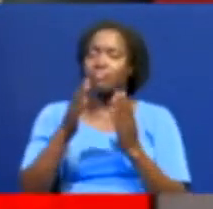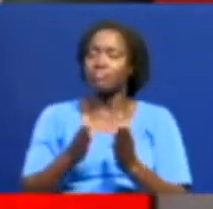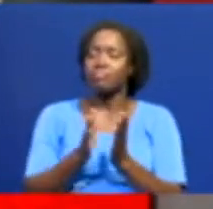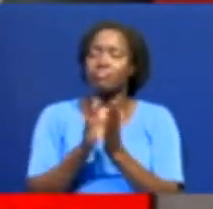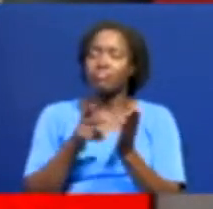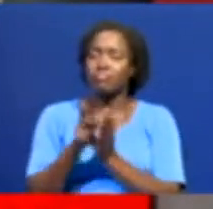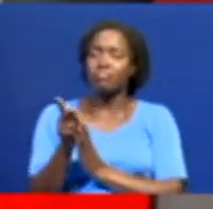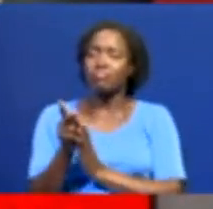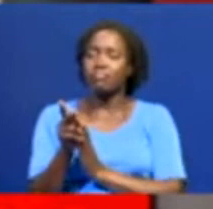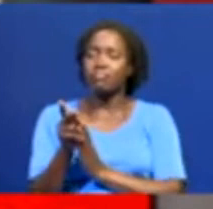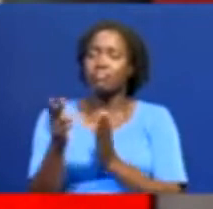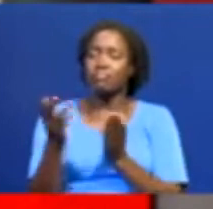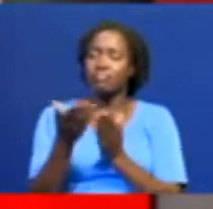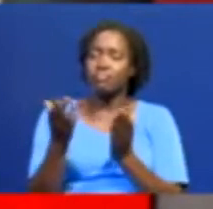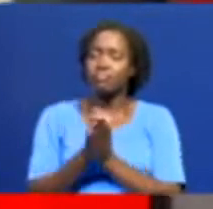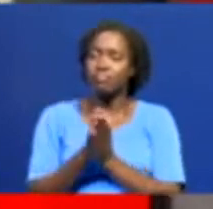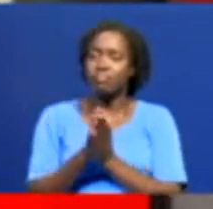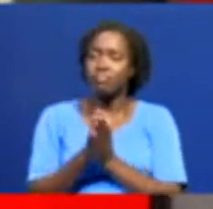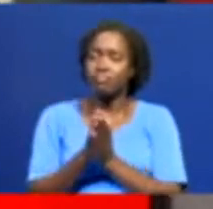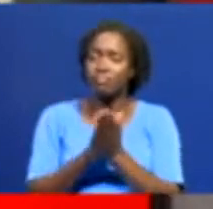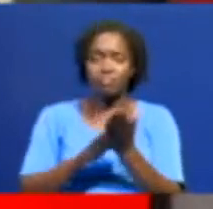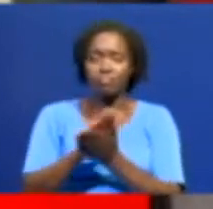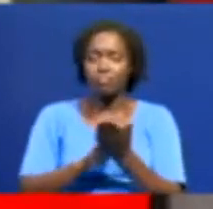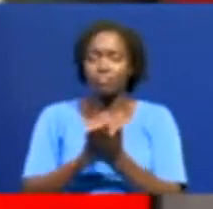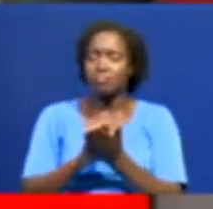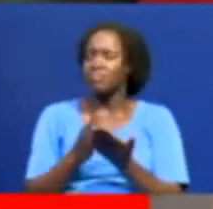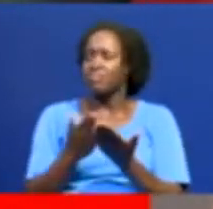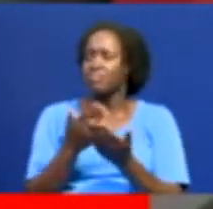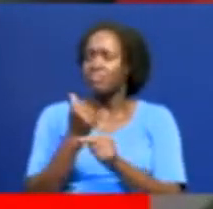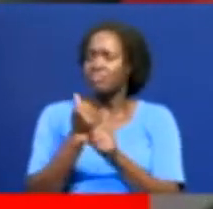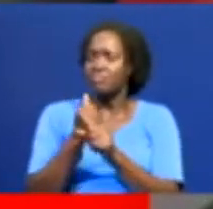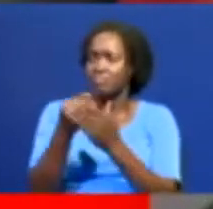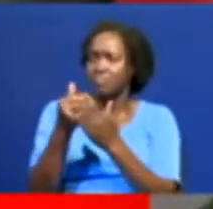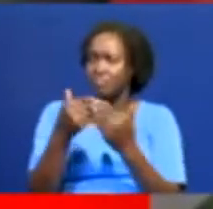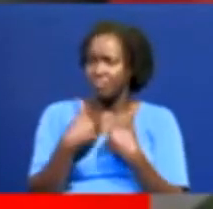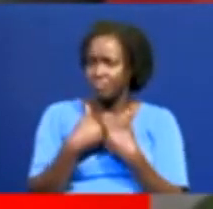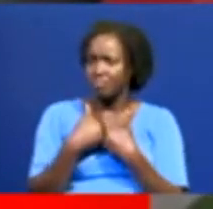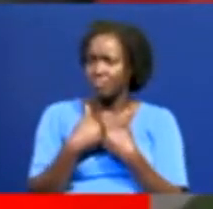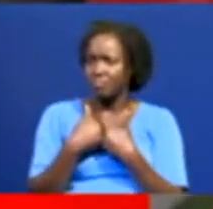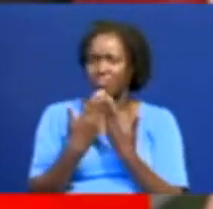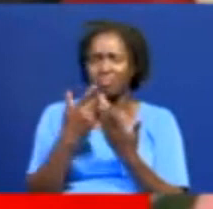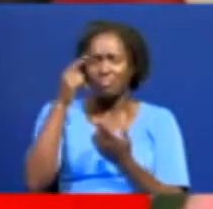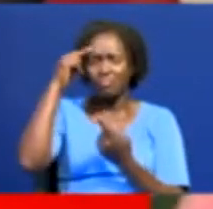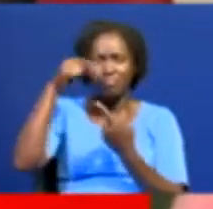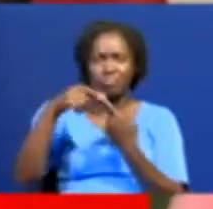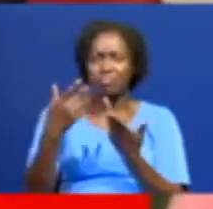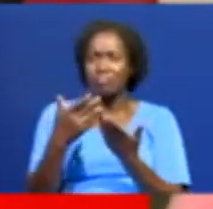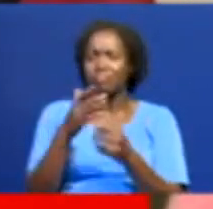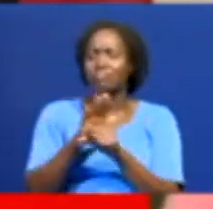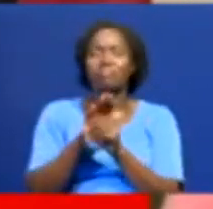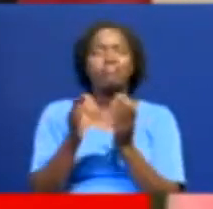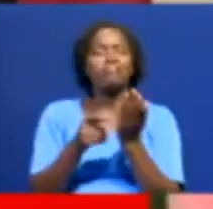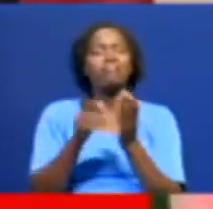pay based on the size of their pocket, right? So that is really the essence of the fund. You know, there's so much